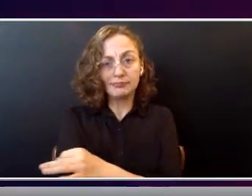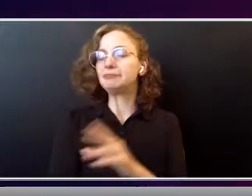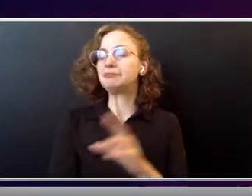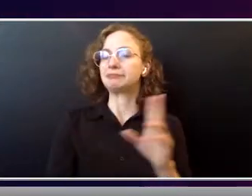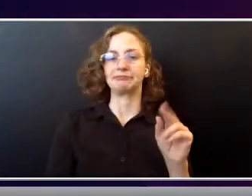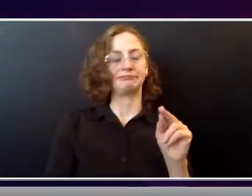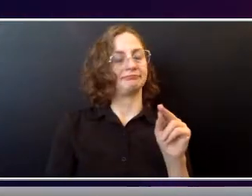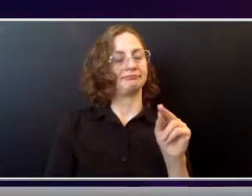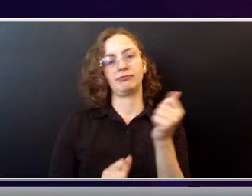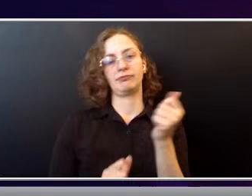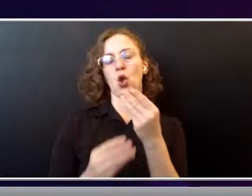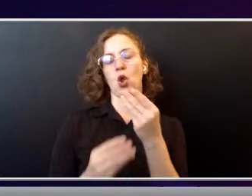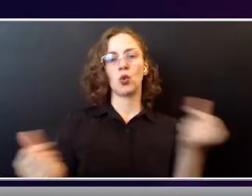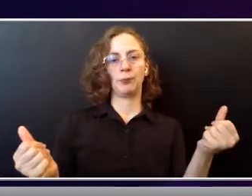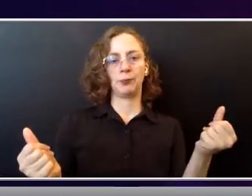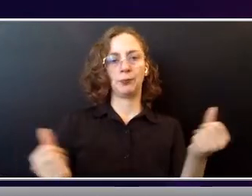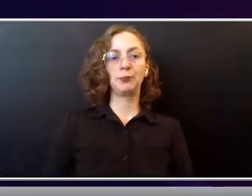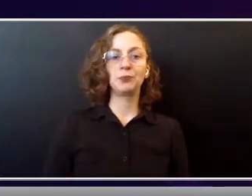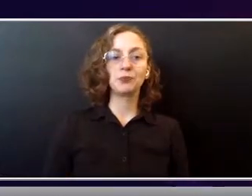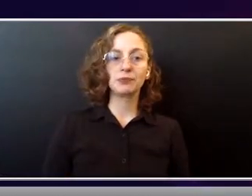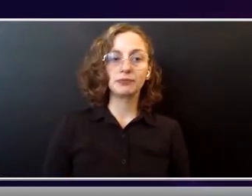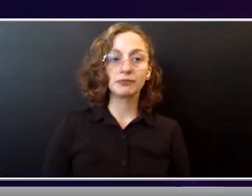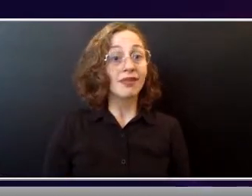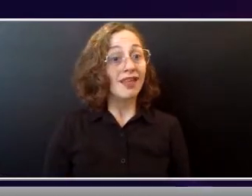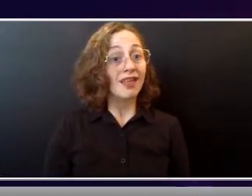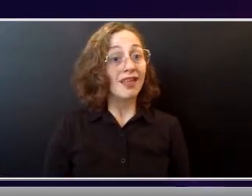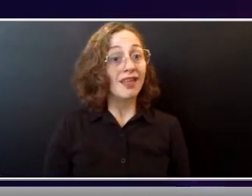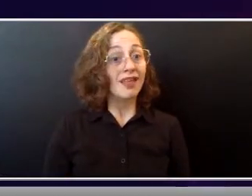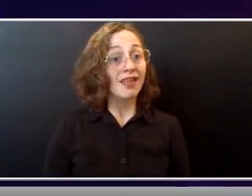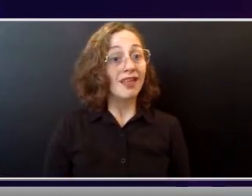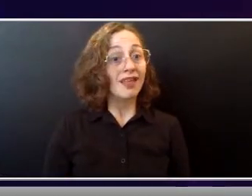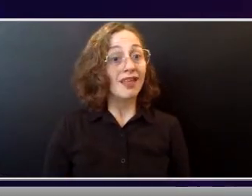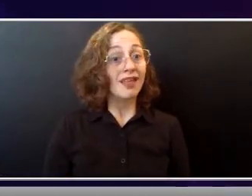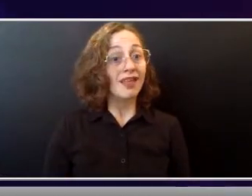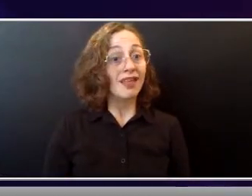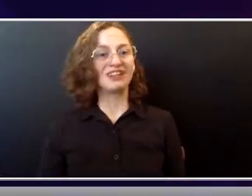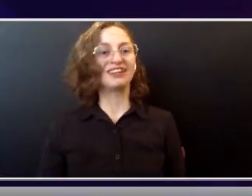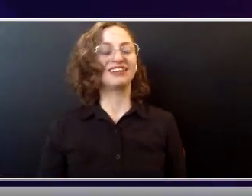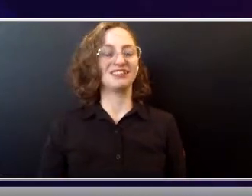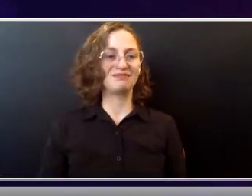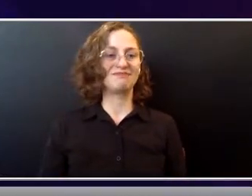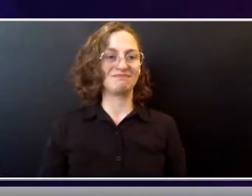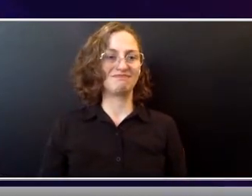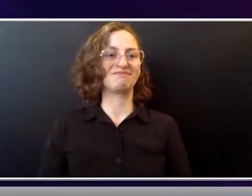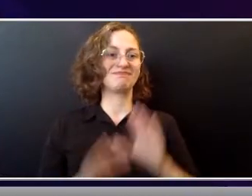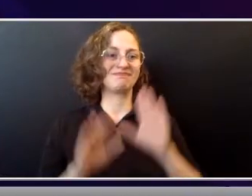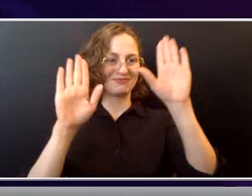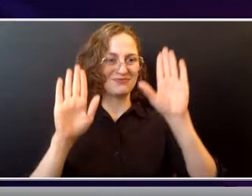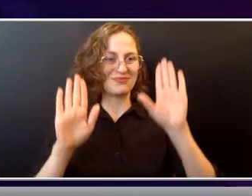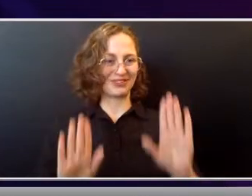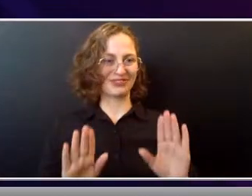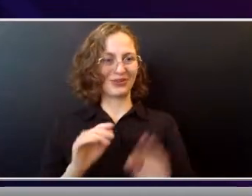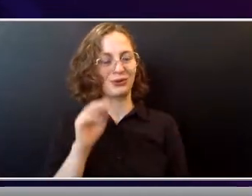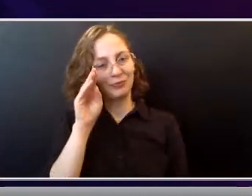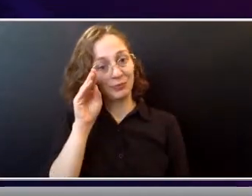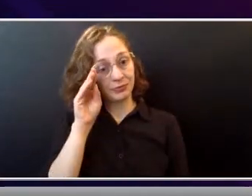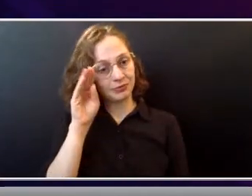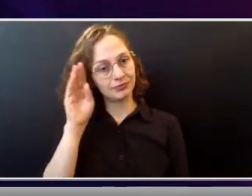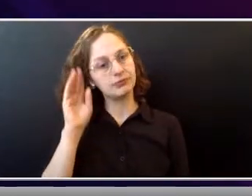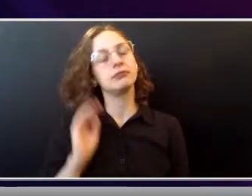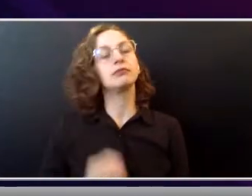gone. They're all gone? Yeah. That's wonderful. We have some more video of you getting